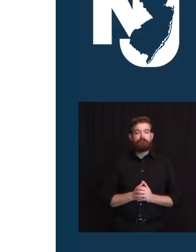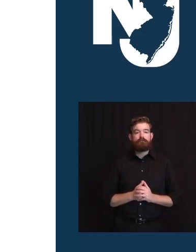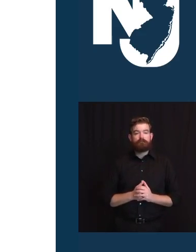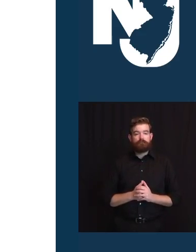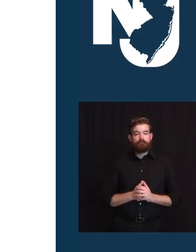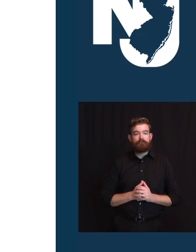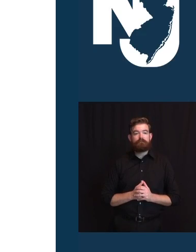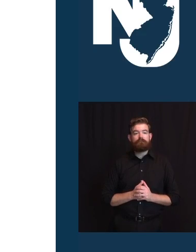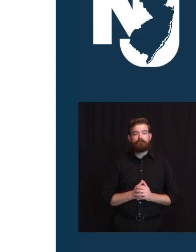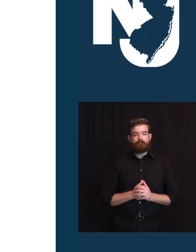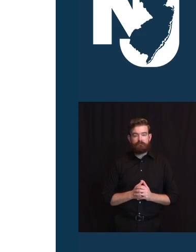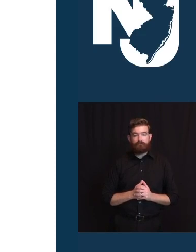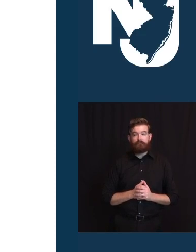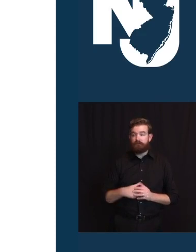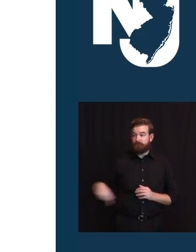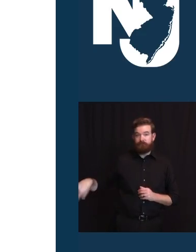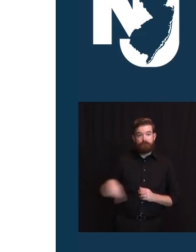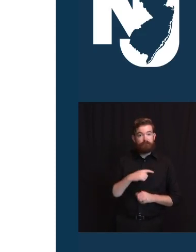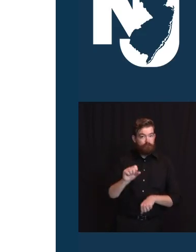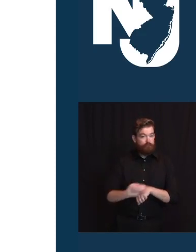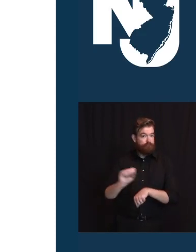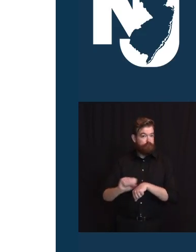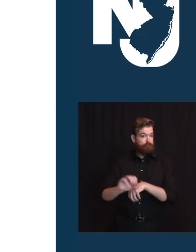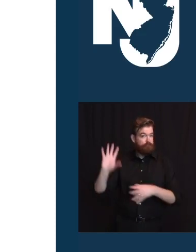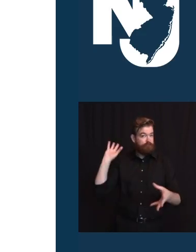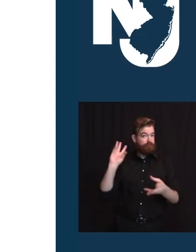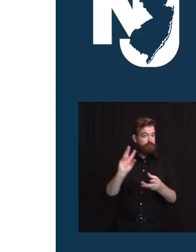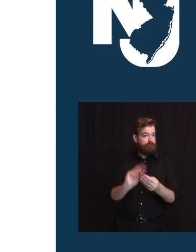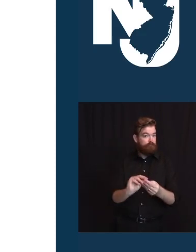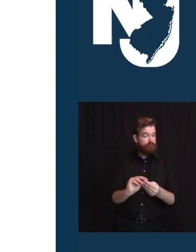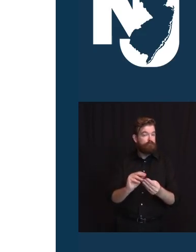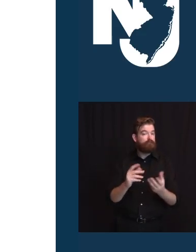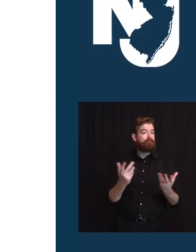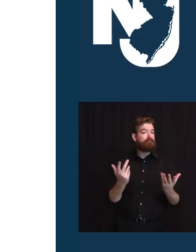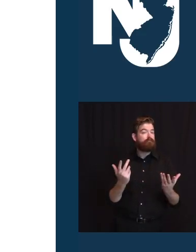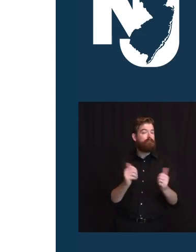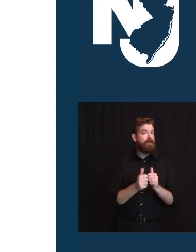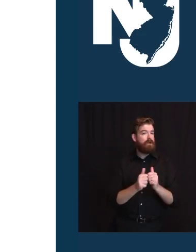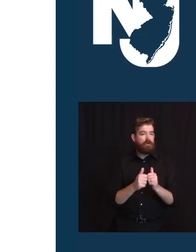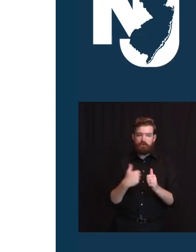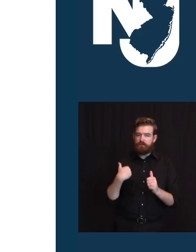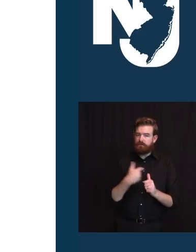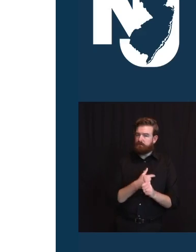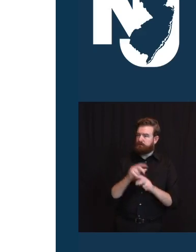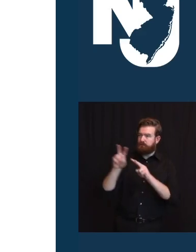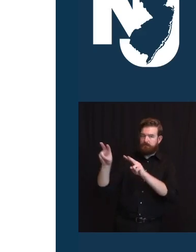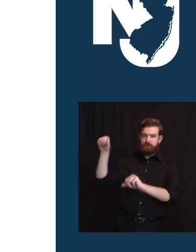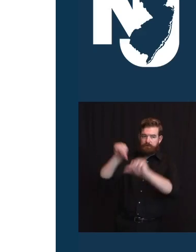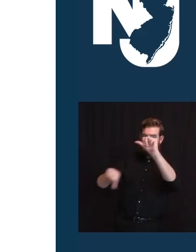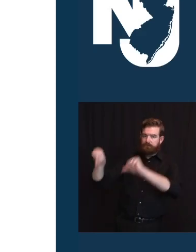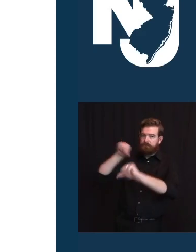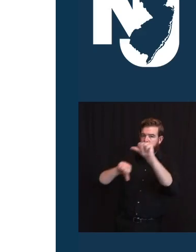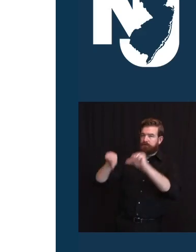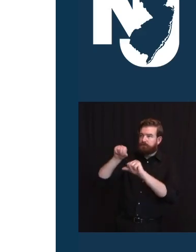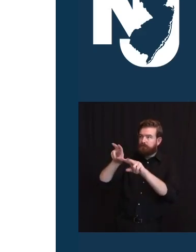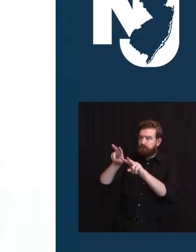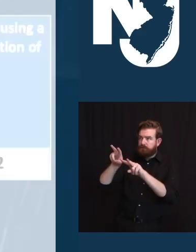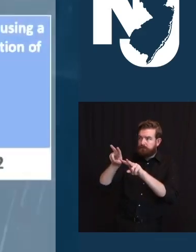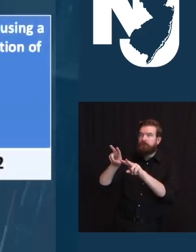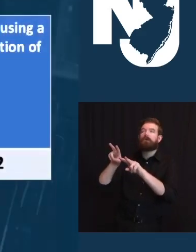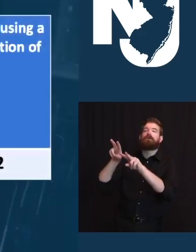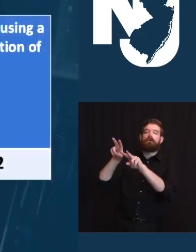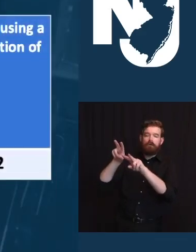our families and our communities, but it should be a source of pride for every single one of you out there, all 9 million of us. So we're going to